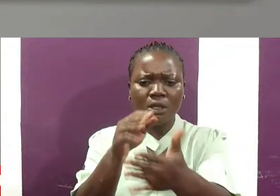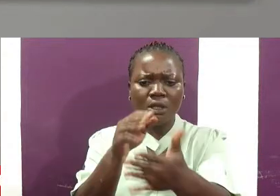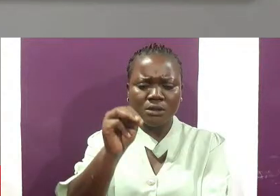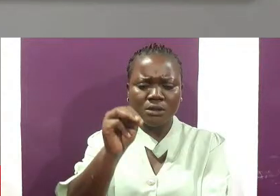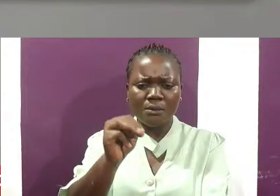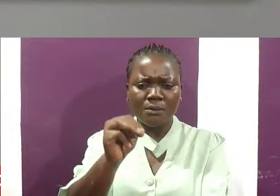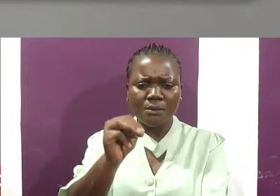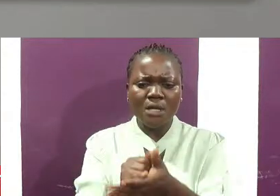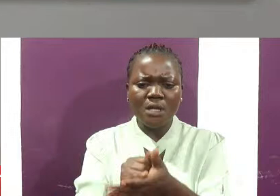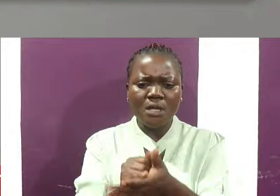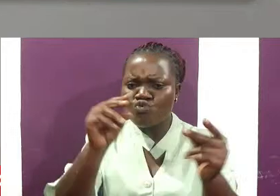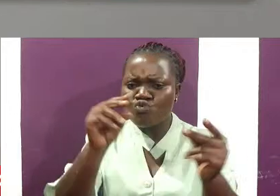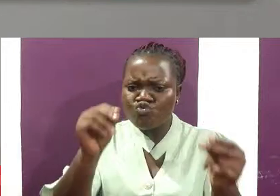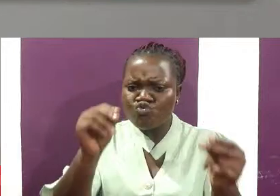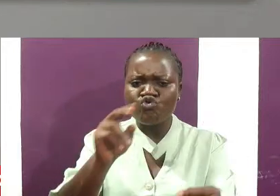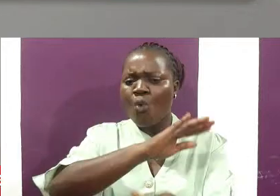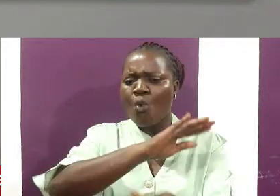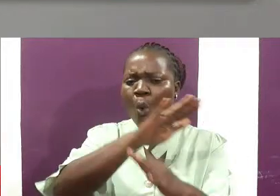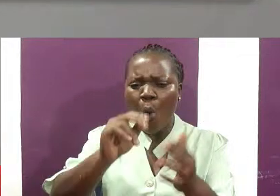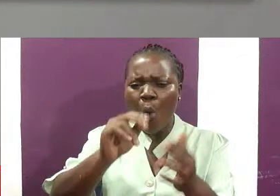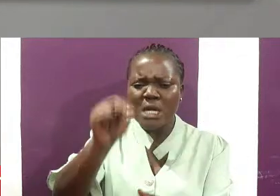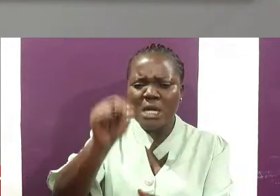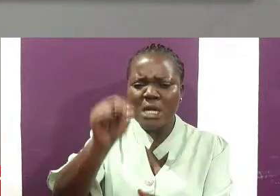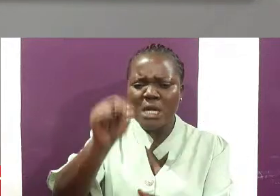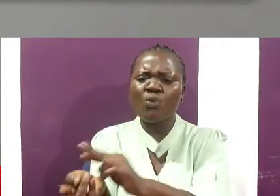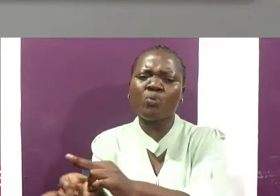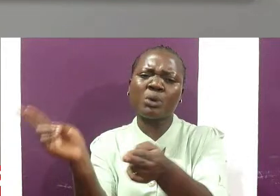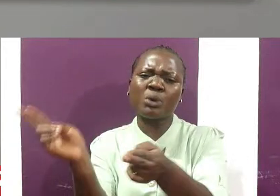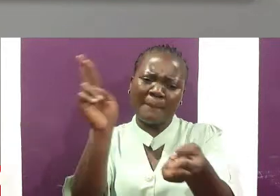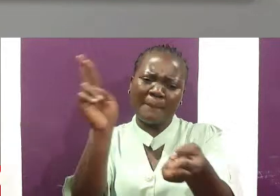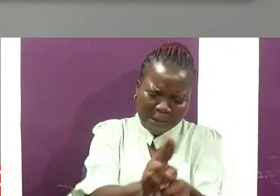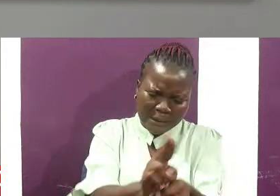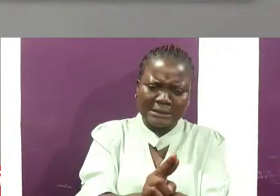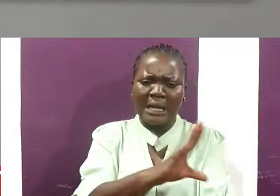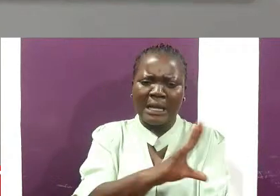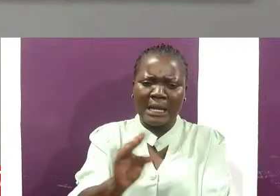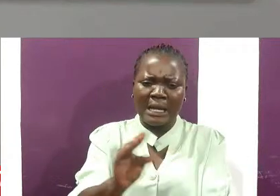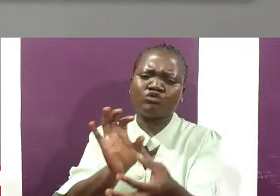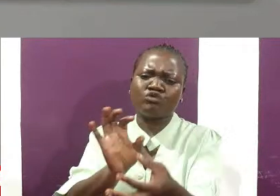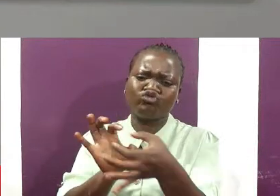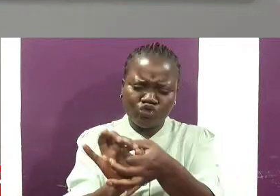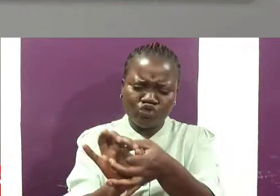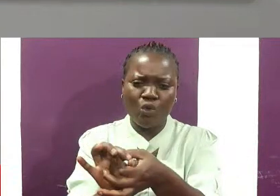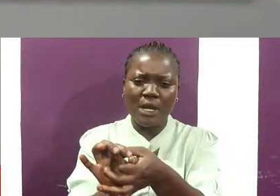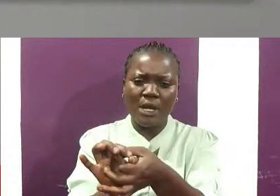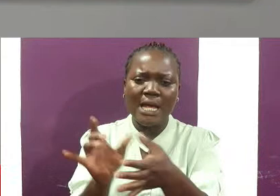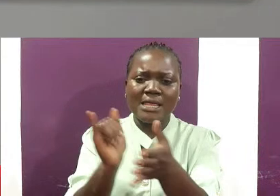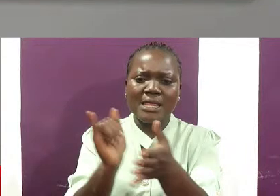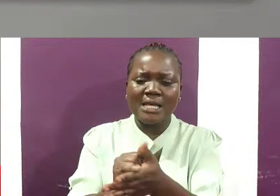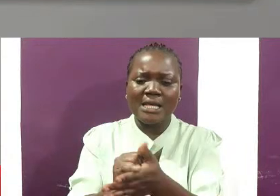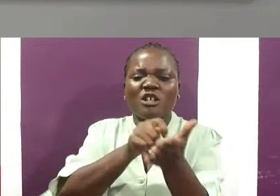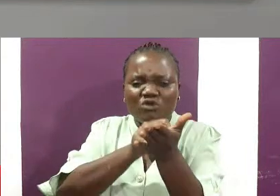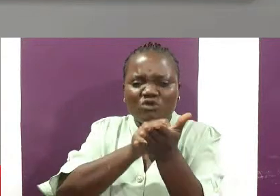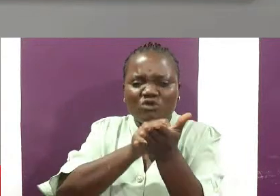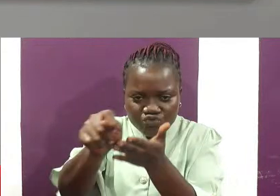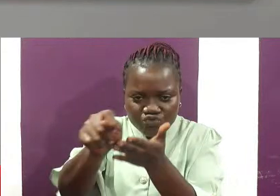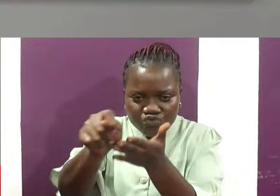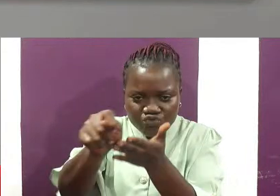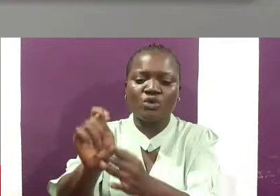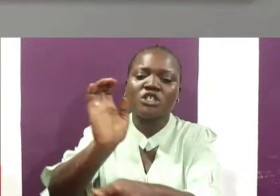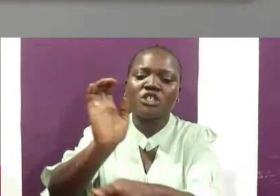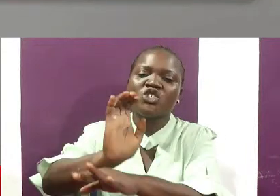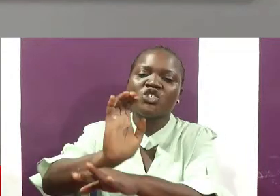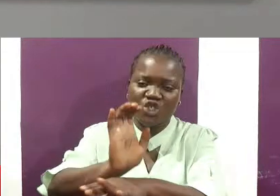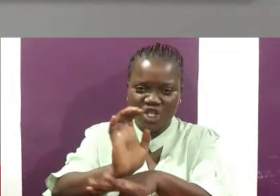I'm free, baby, I'm going to say, aha, na eho, ena na ye, kwa jimu, ya, sorry, bakunumu.